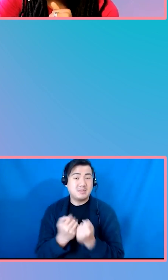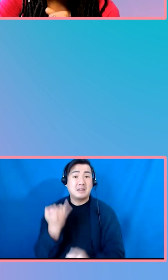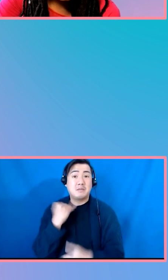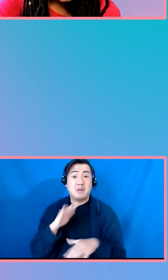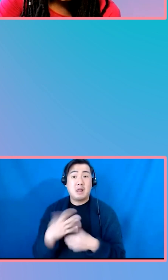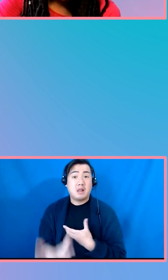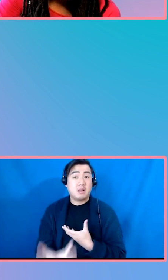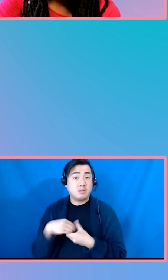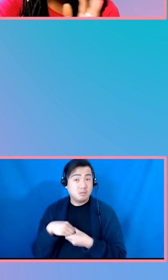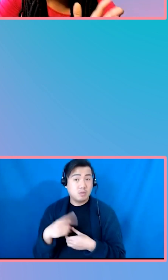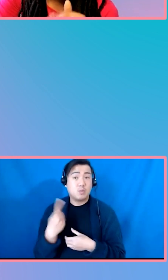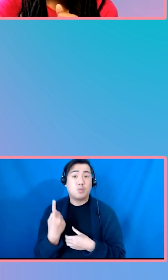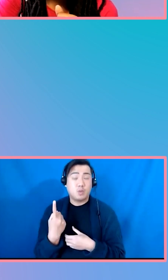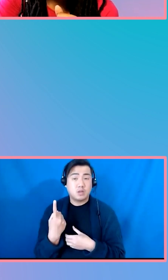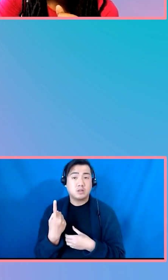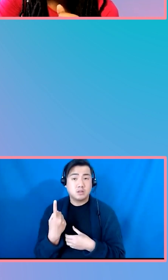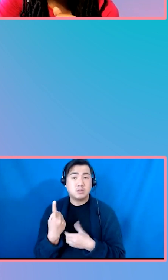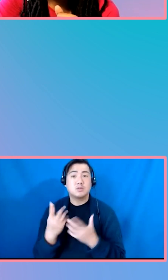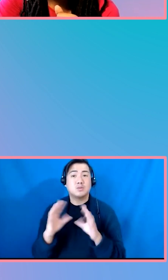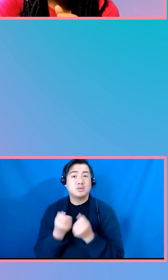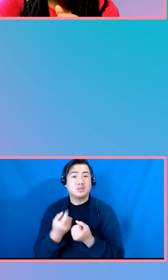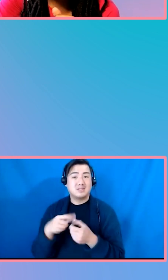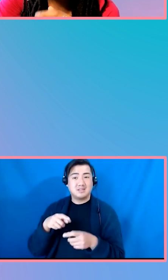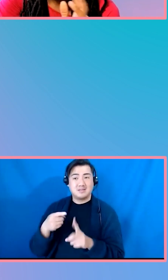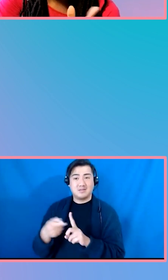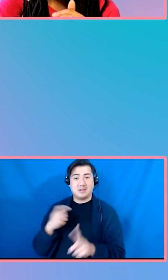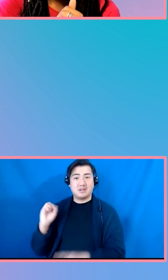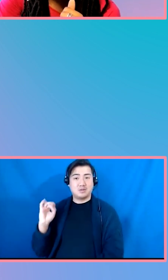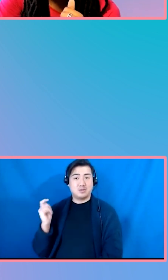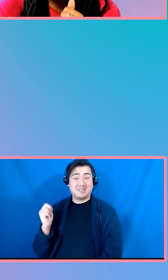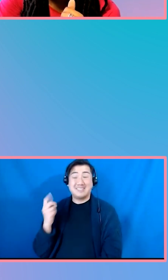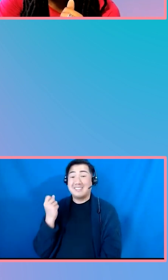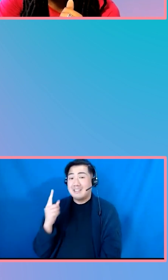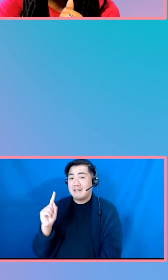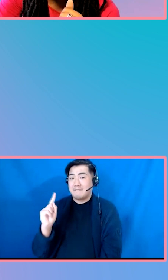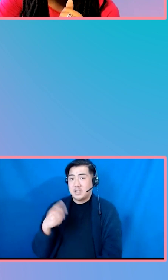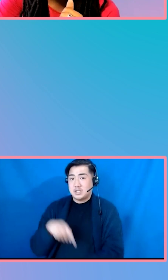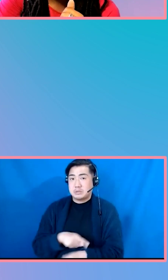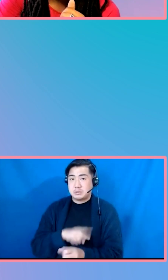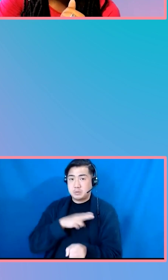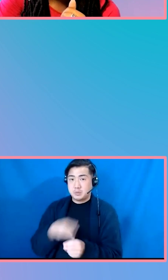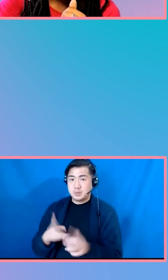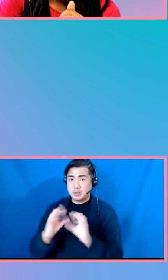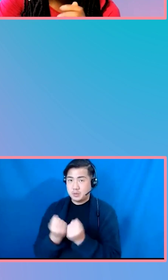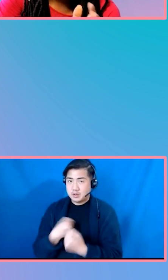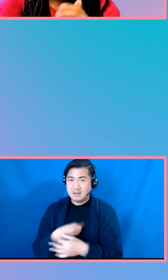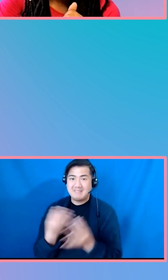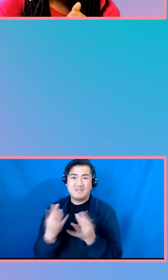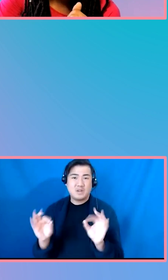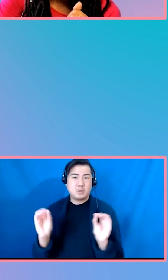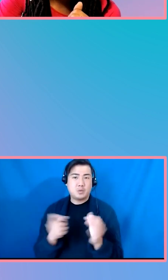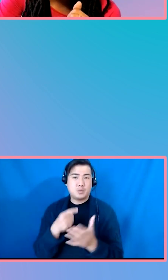attended a workshop on Sojourn, your first one is actually free. So look for these materials afterwards where you will be able